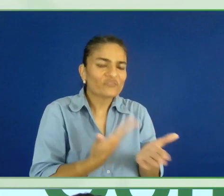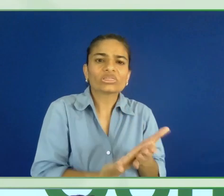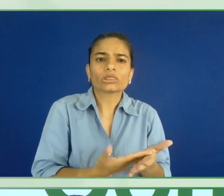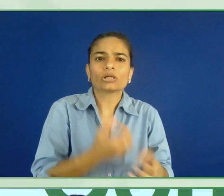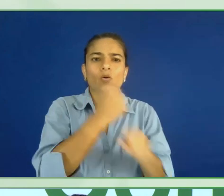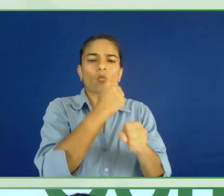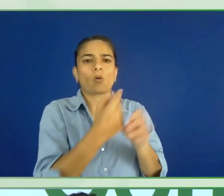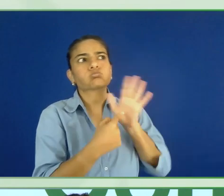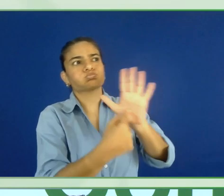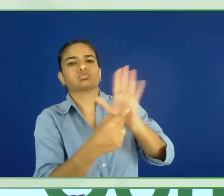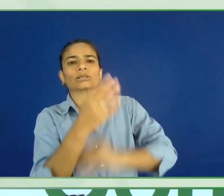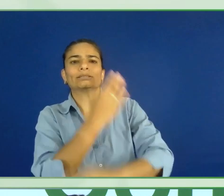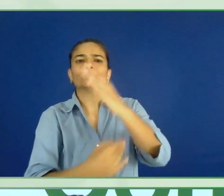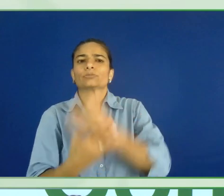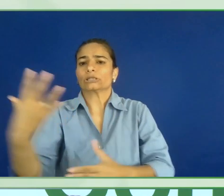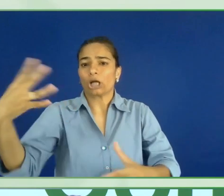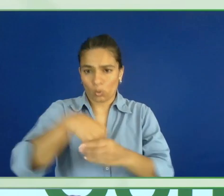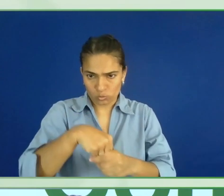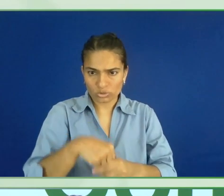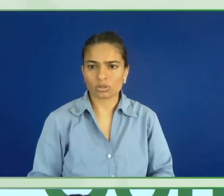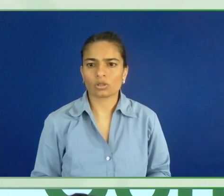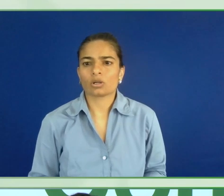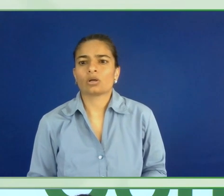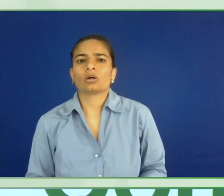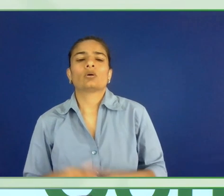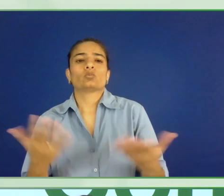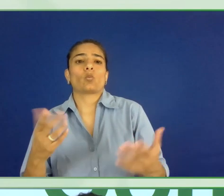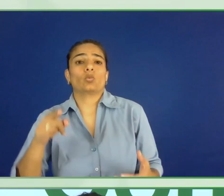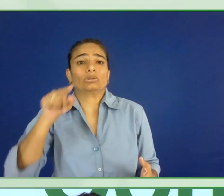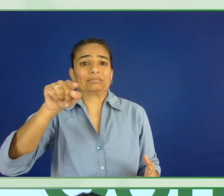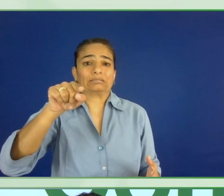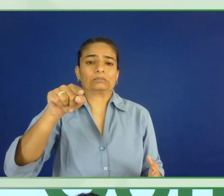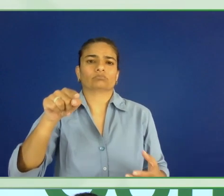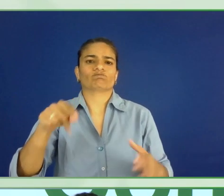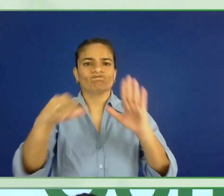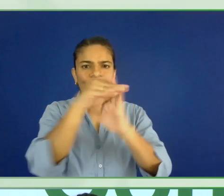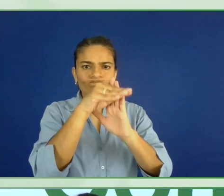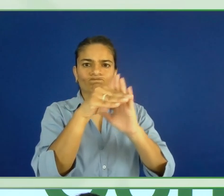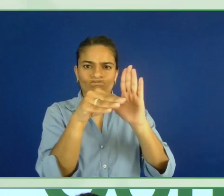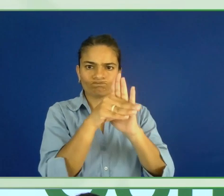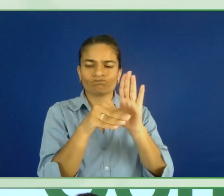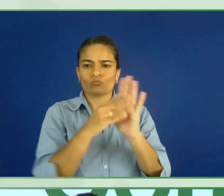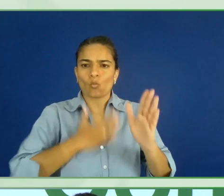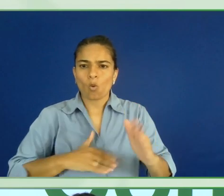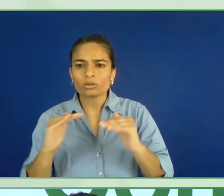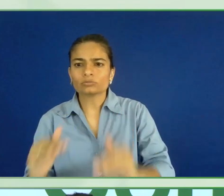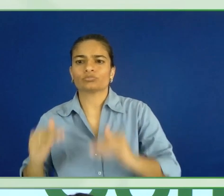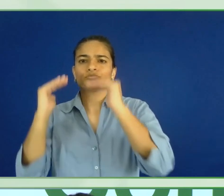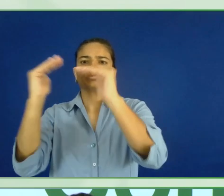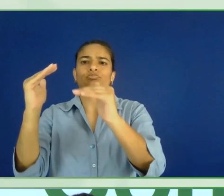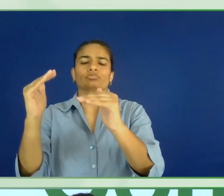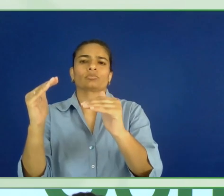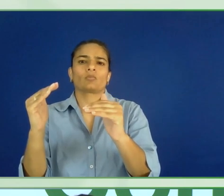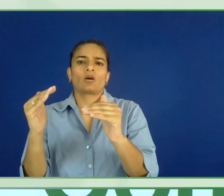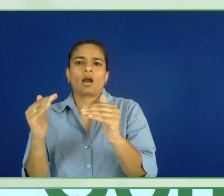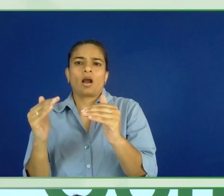or some specific facets, like how to increase our capacity as doing effective mentoring, or maybe we're seeking to understand one community